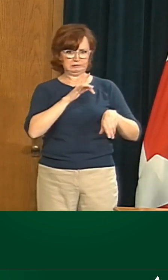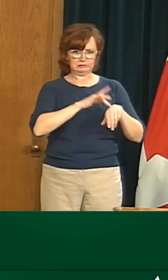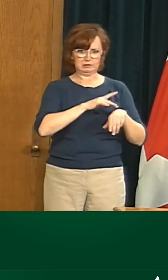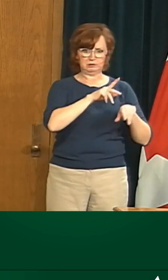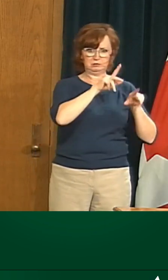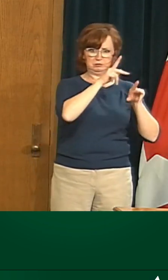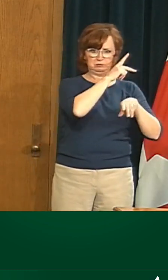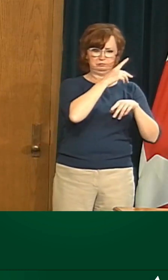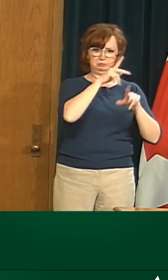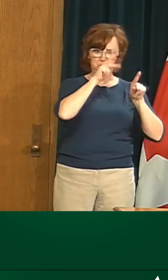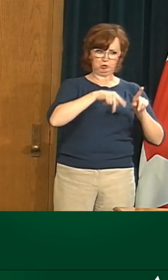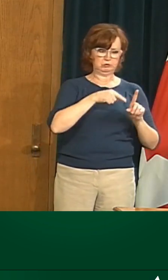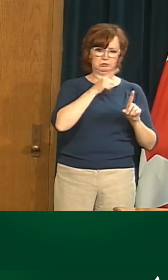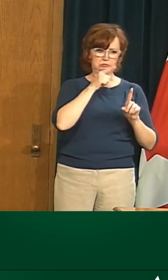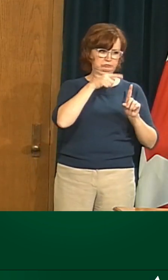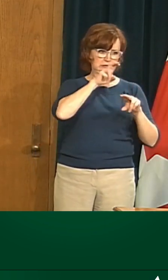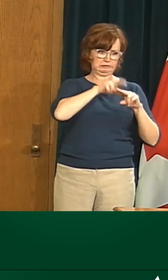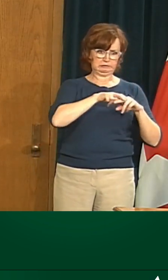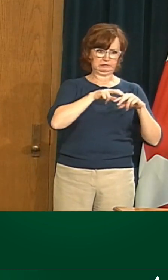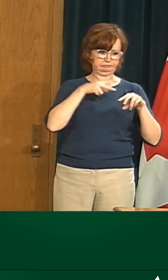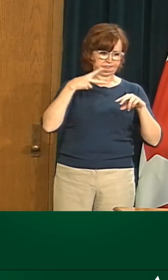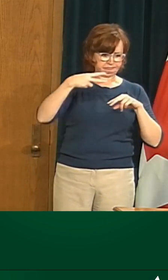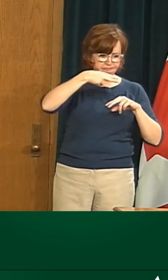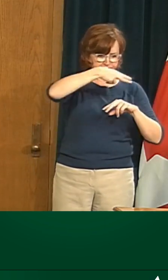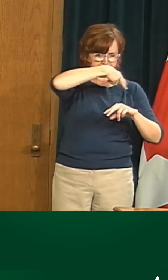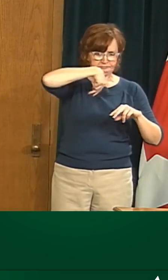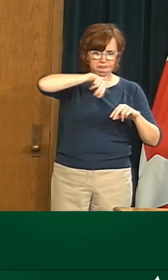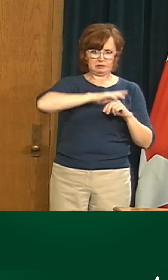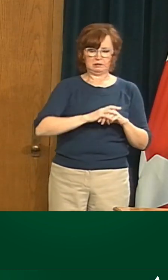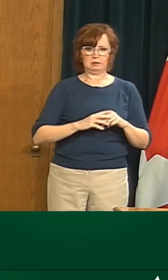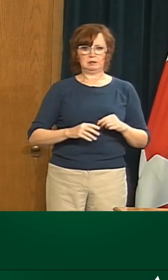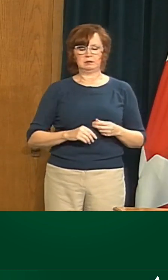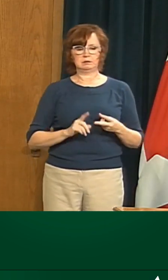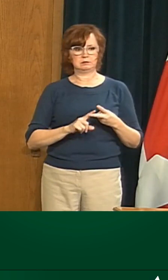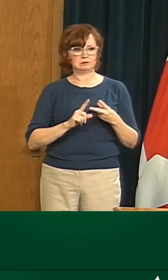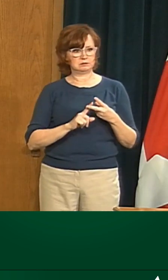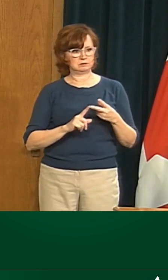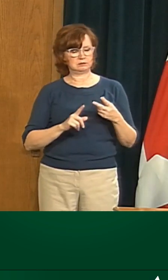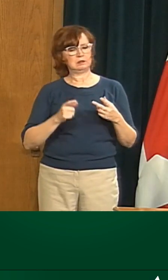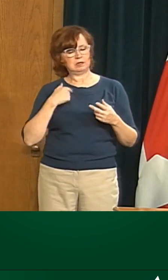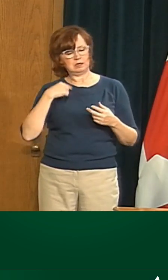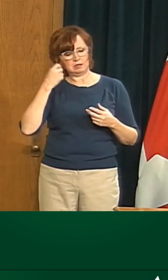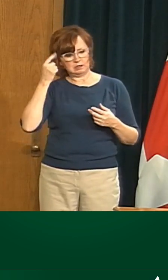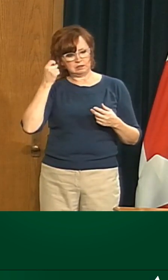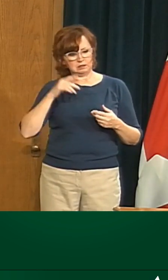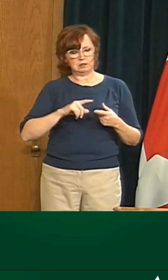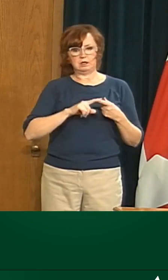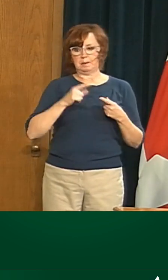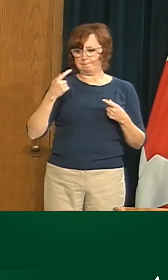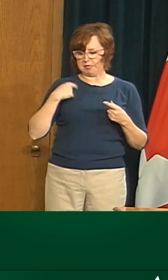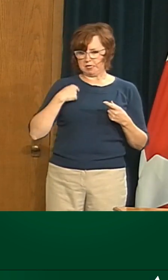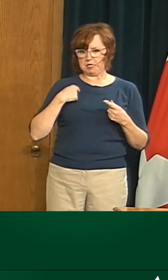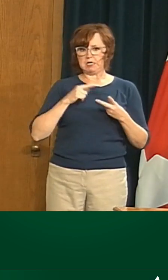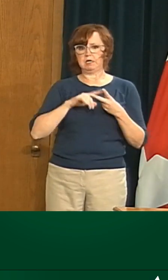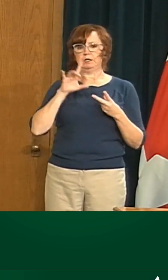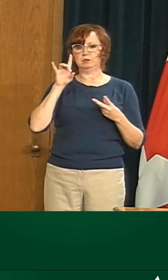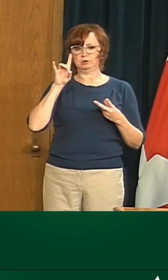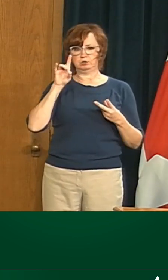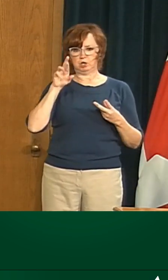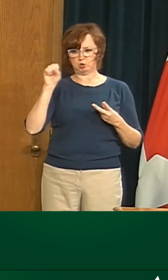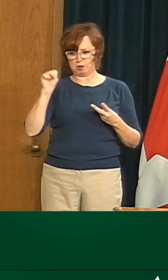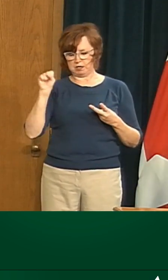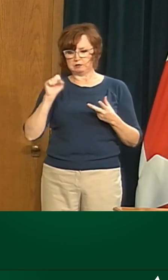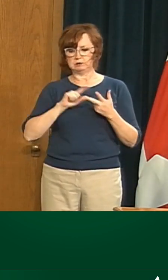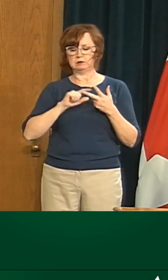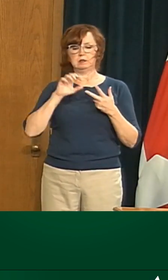on in consultation with not only Dr. Shahab, but also the Saskatchewan Health Association. And we have, in phase